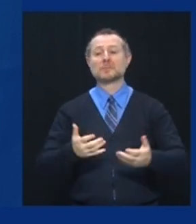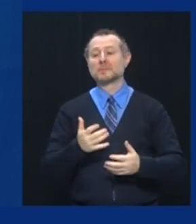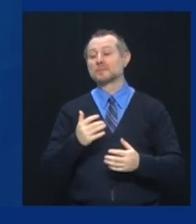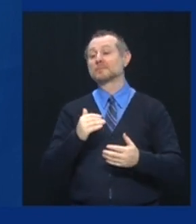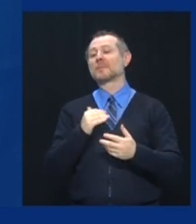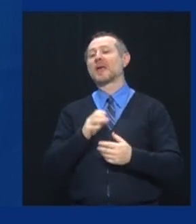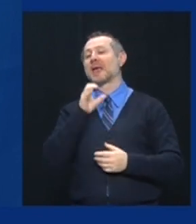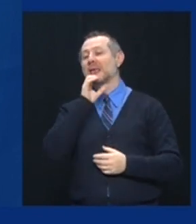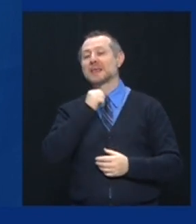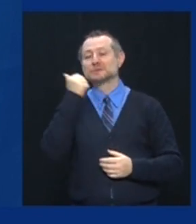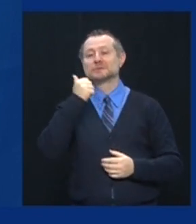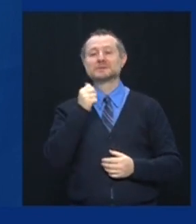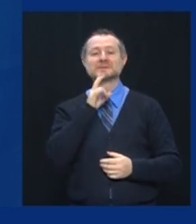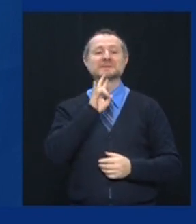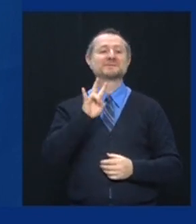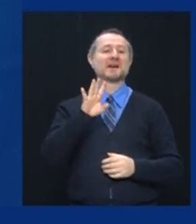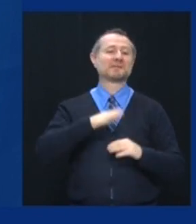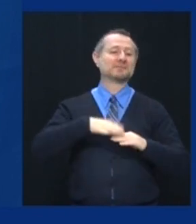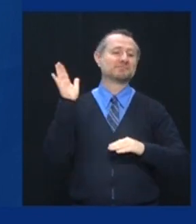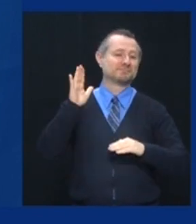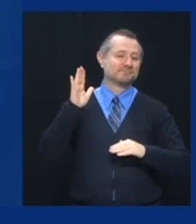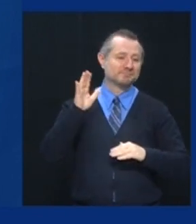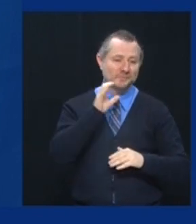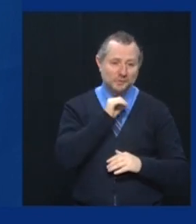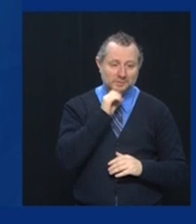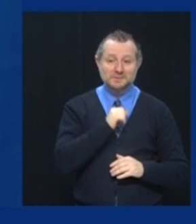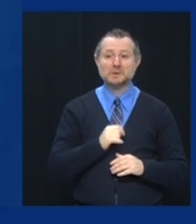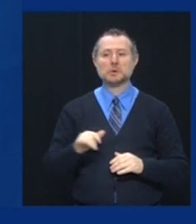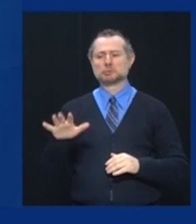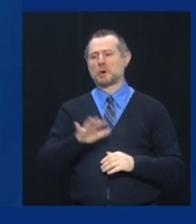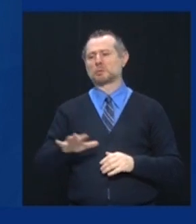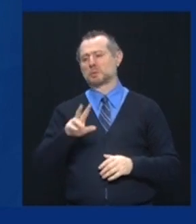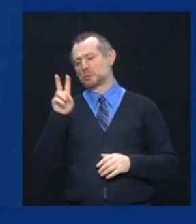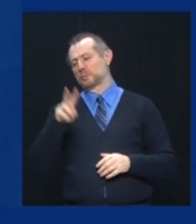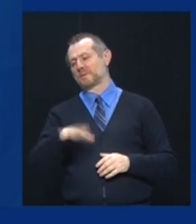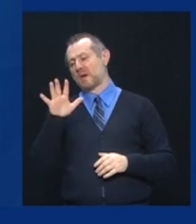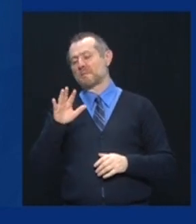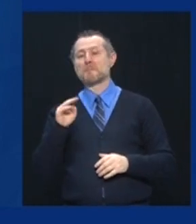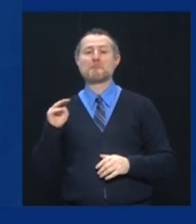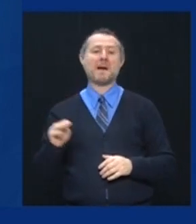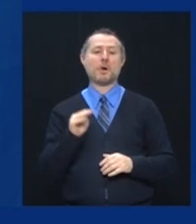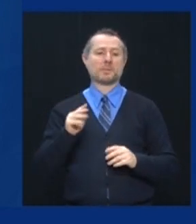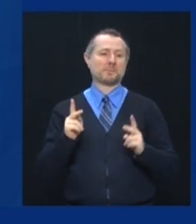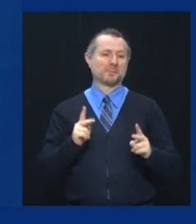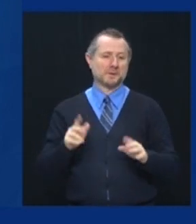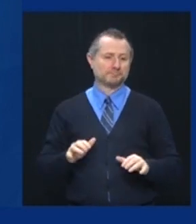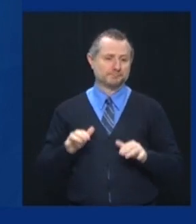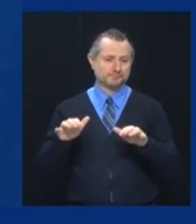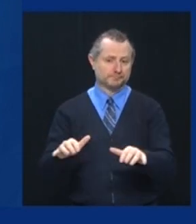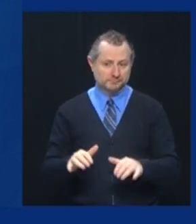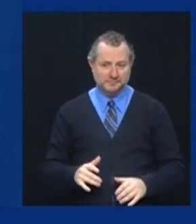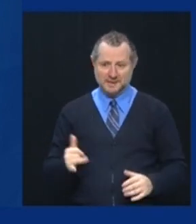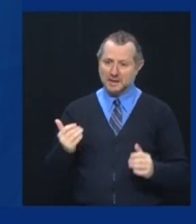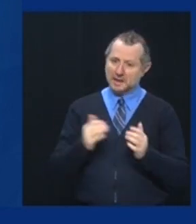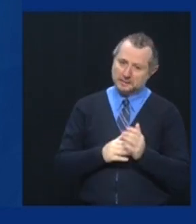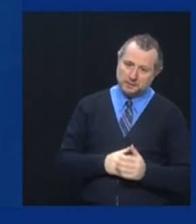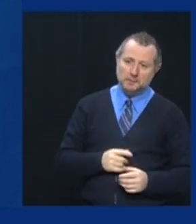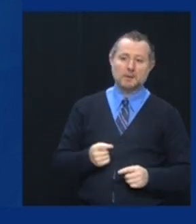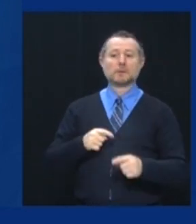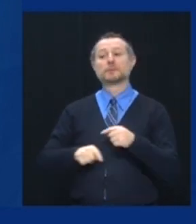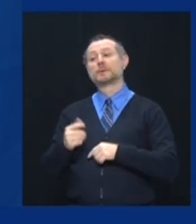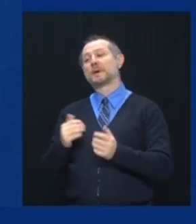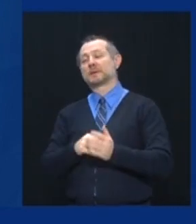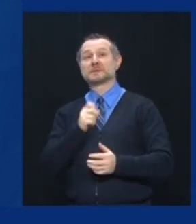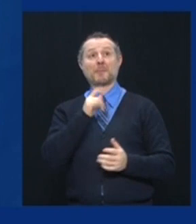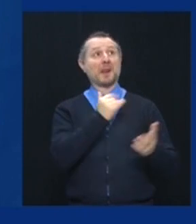75 plus. That's roughly 2.5 million. So again, you go back to the supply issue. If you're getting